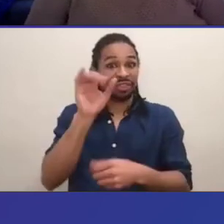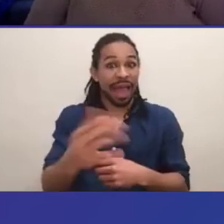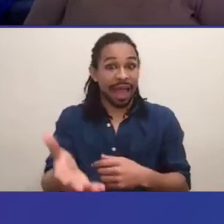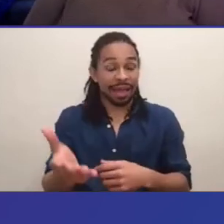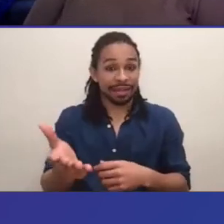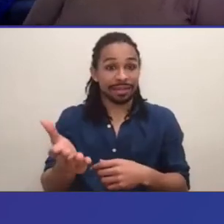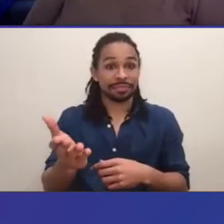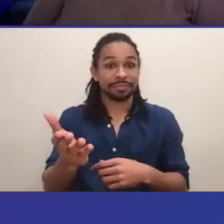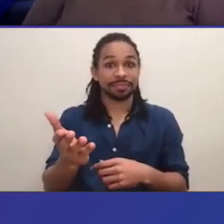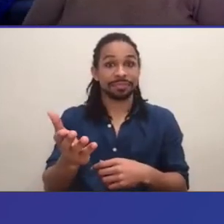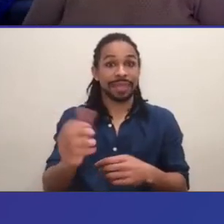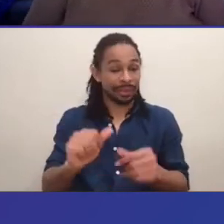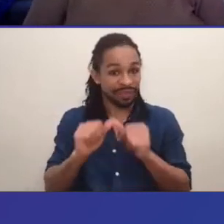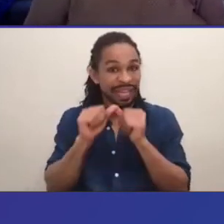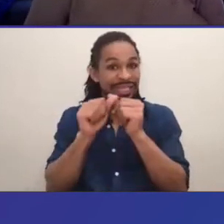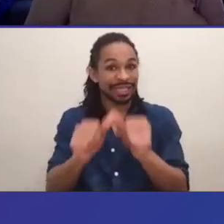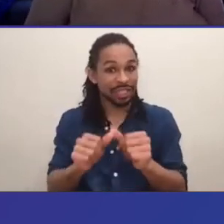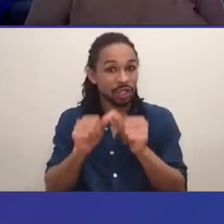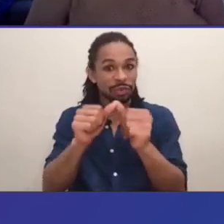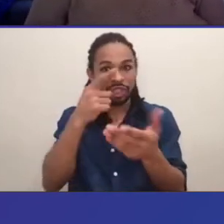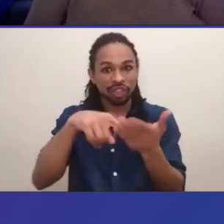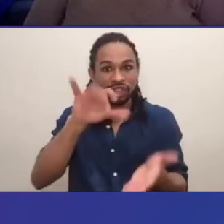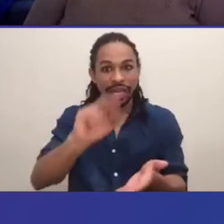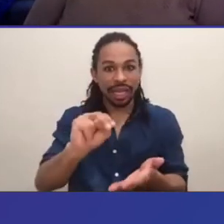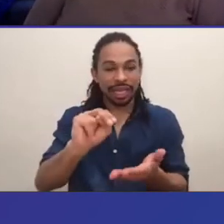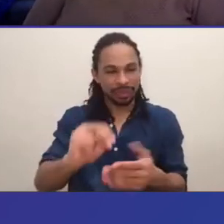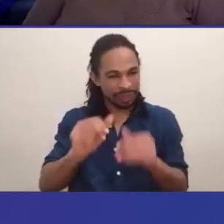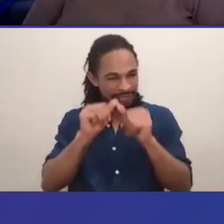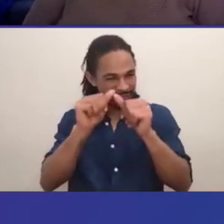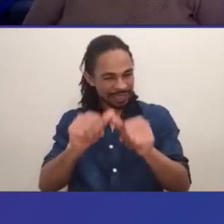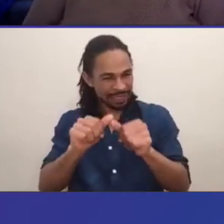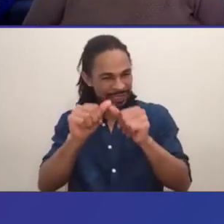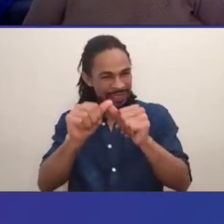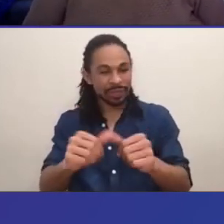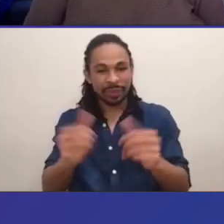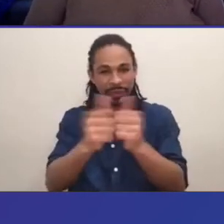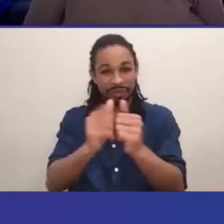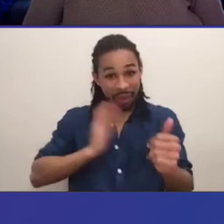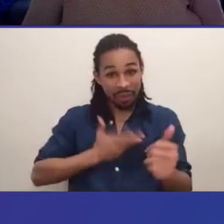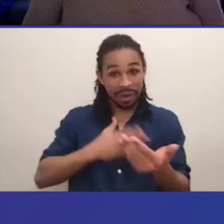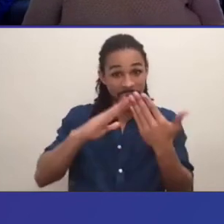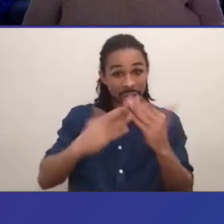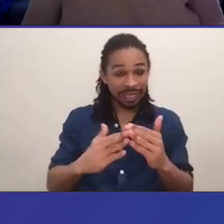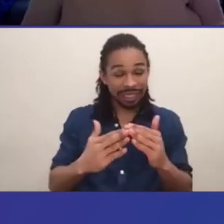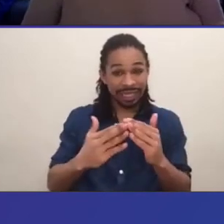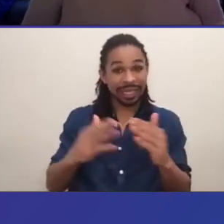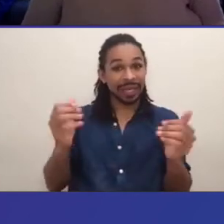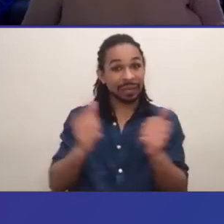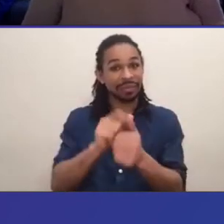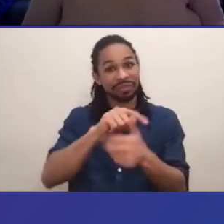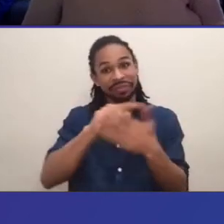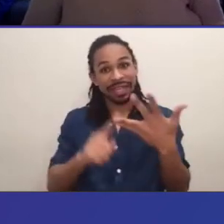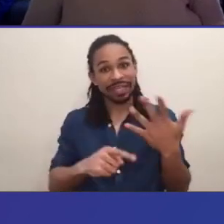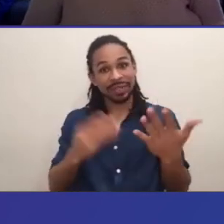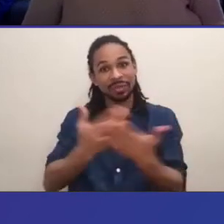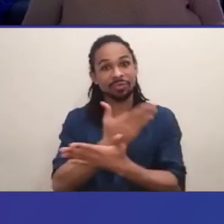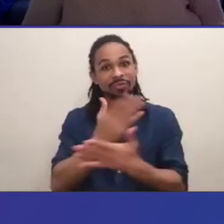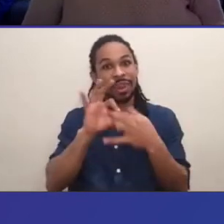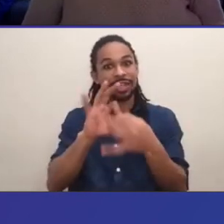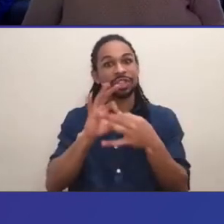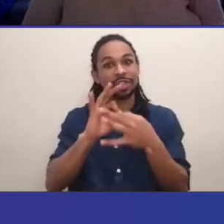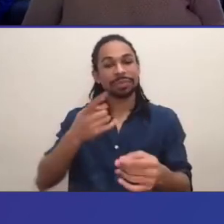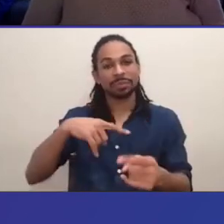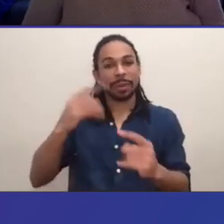like, continuous check-in, like these continuous check-ins with our community, with these new relationships that we're